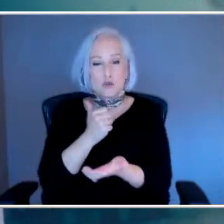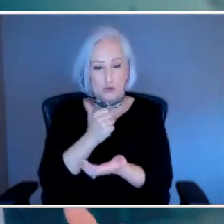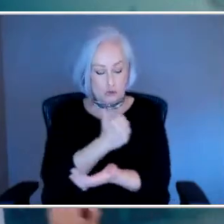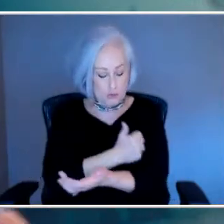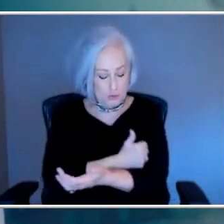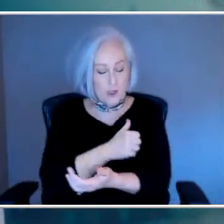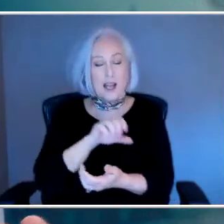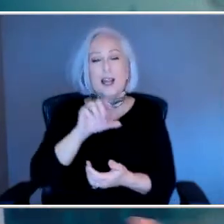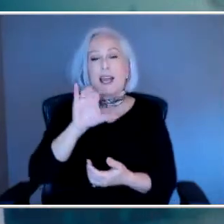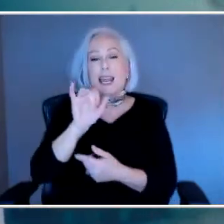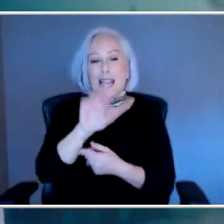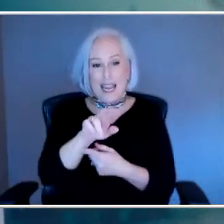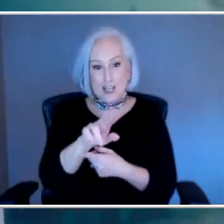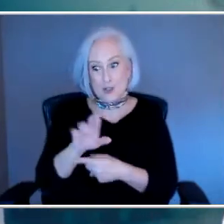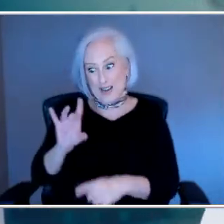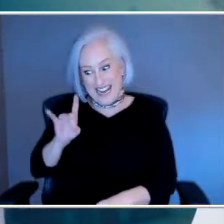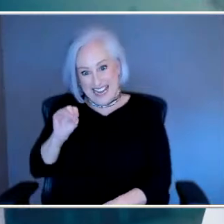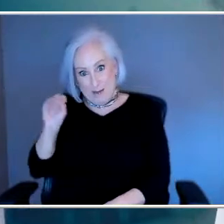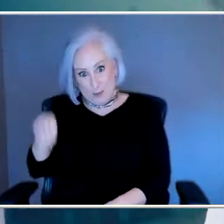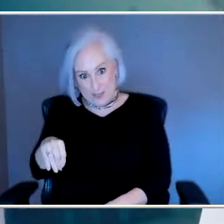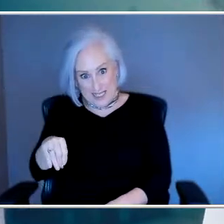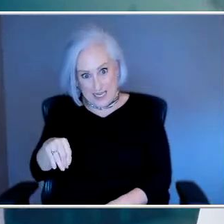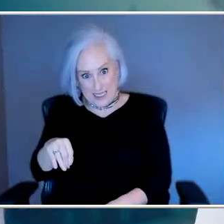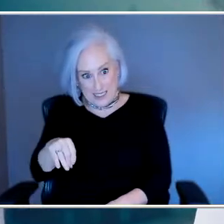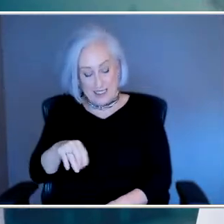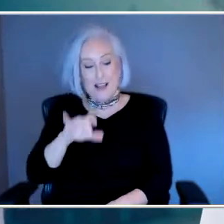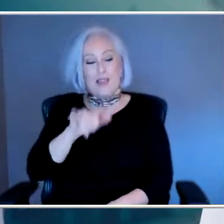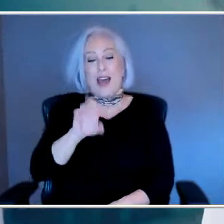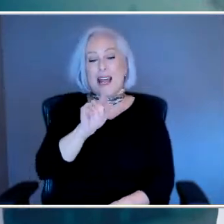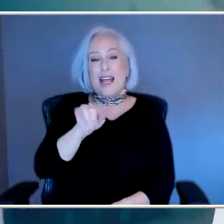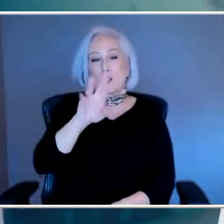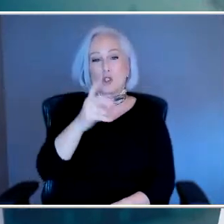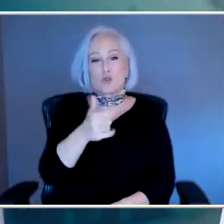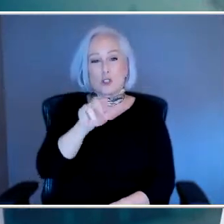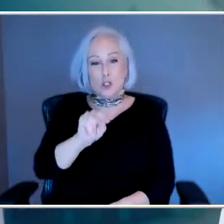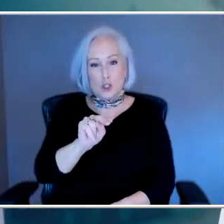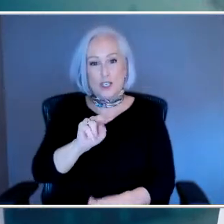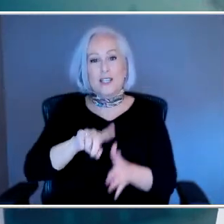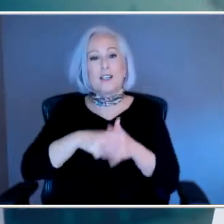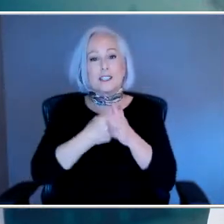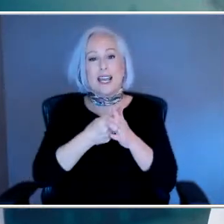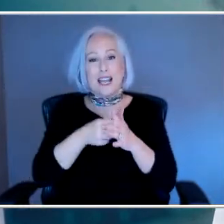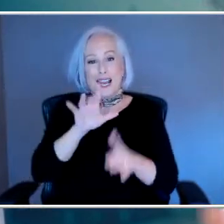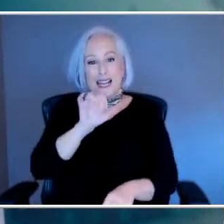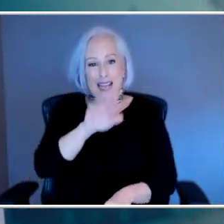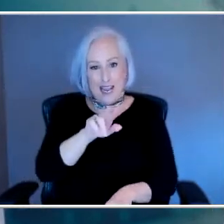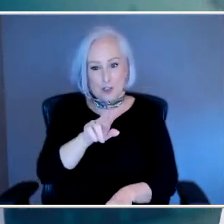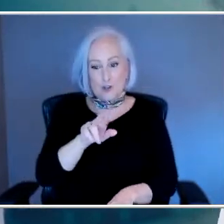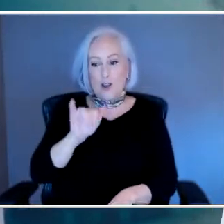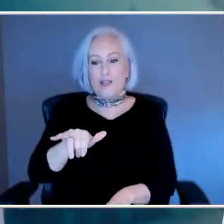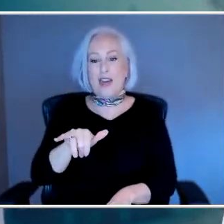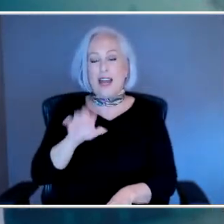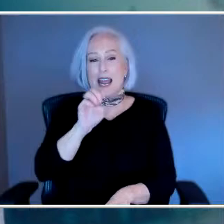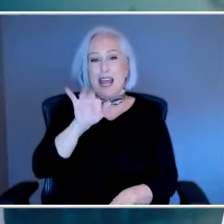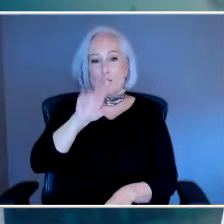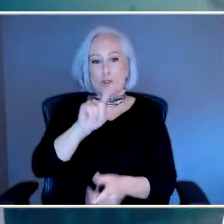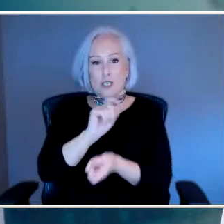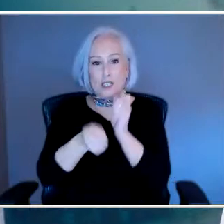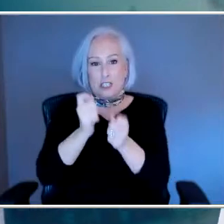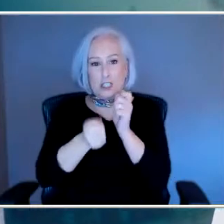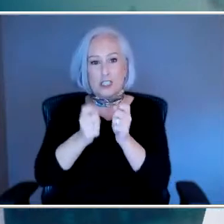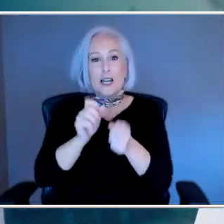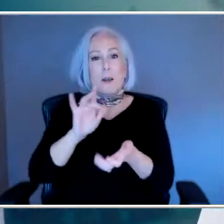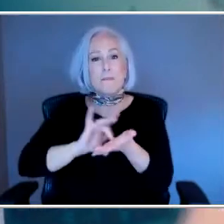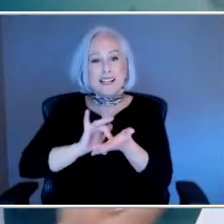for women that have estrogen-driven cancers, those anti-estrogen or estrogen-modulating medications improve their survival by